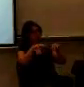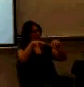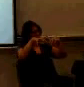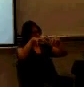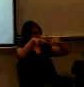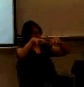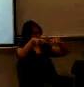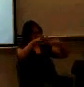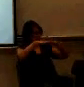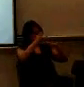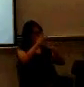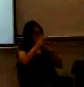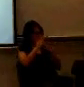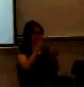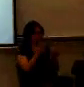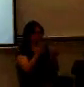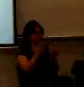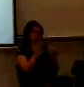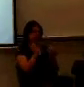These